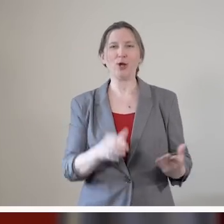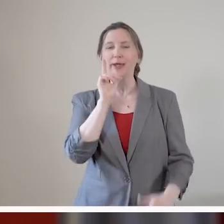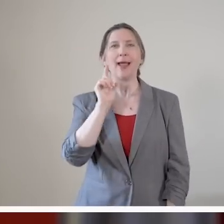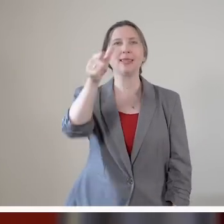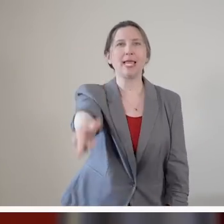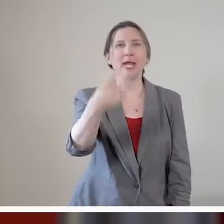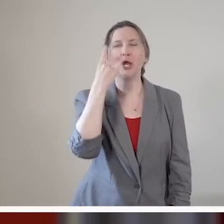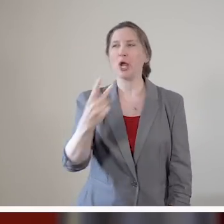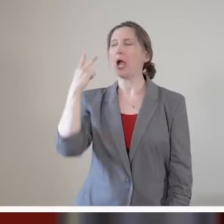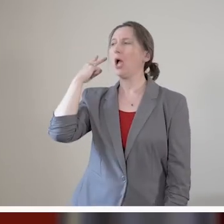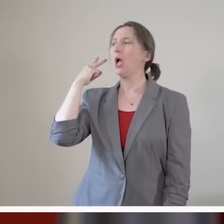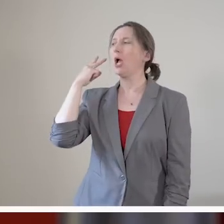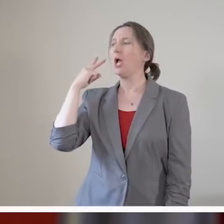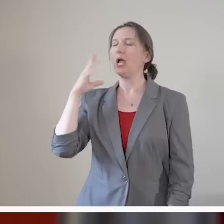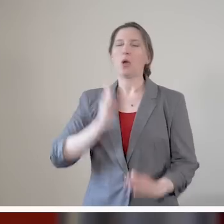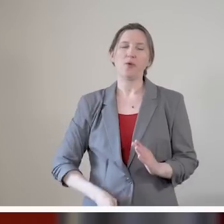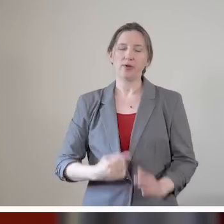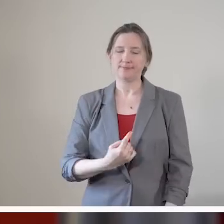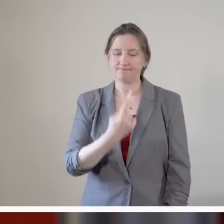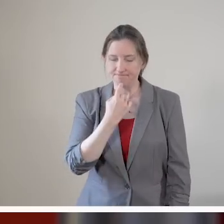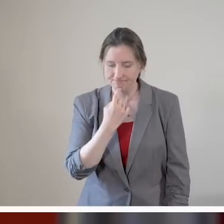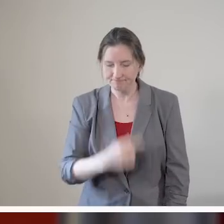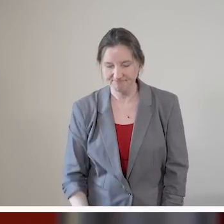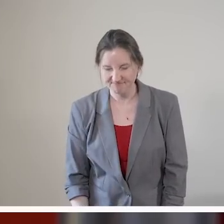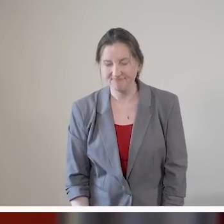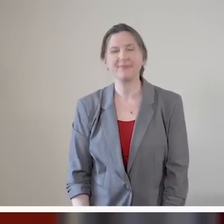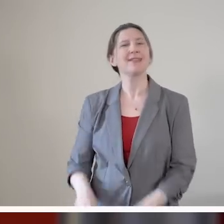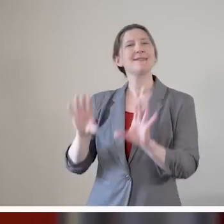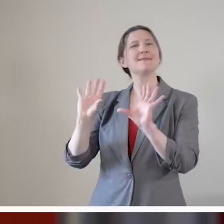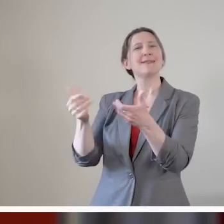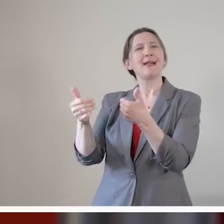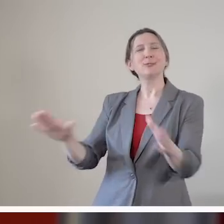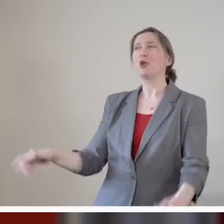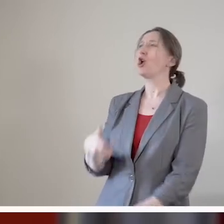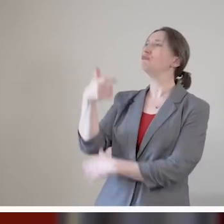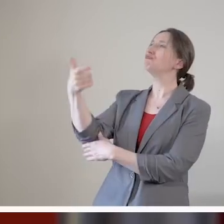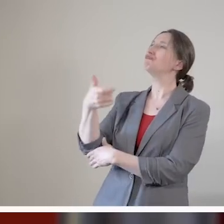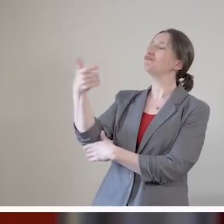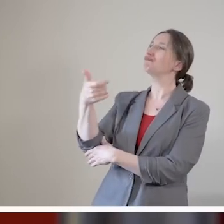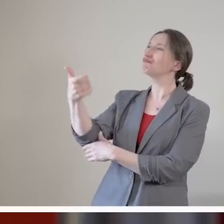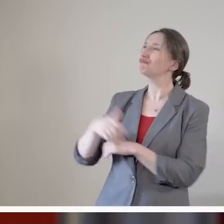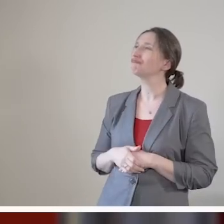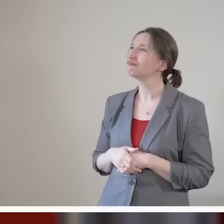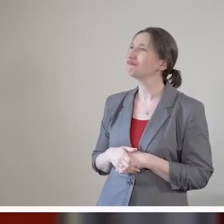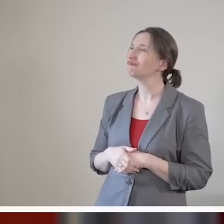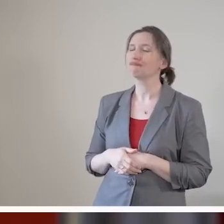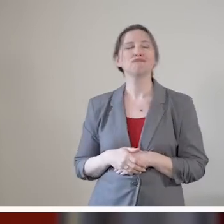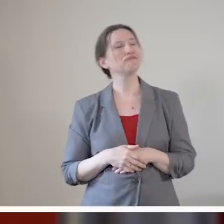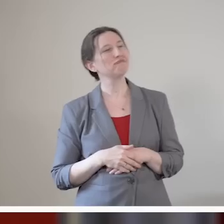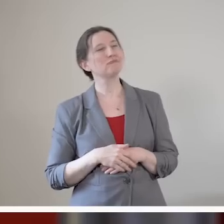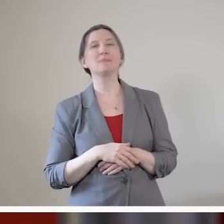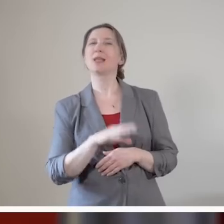I did not know when I was sitting in my last college lecture. I did not know when I left Memorial Library that it would be